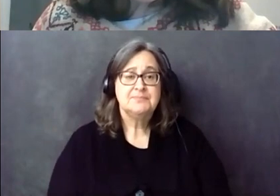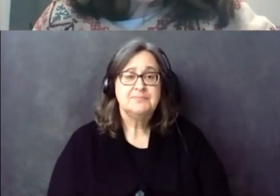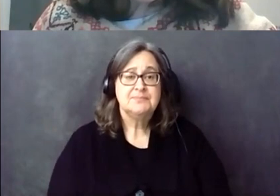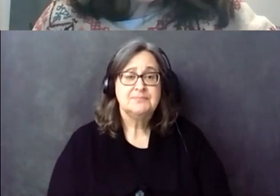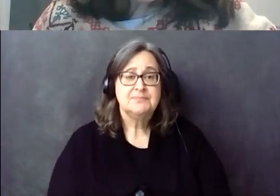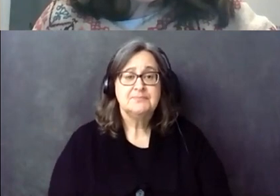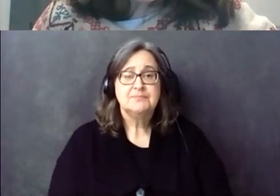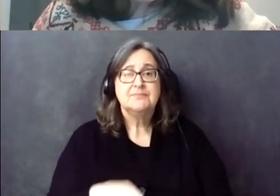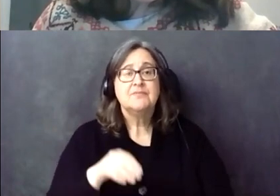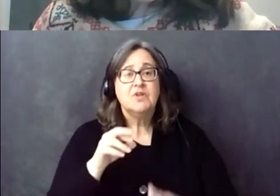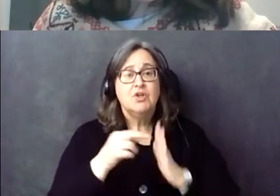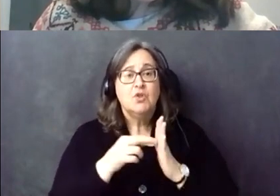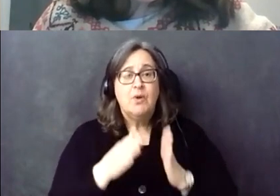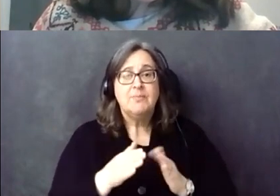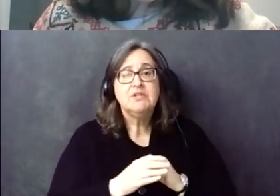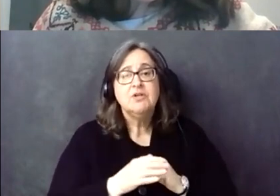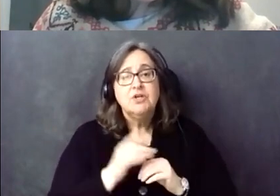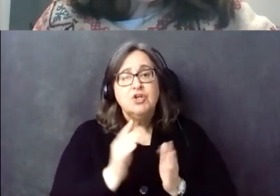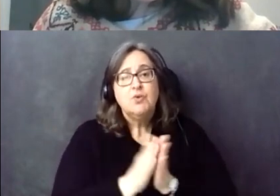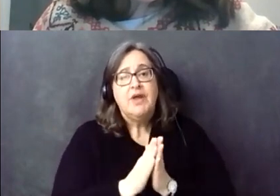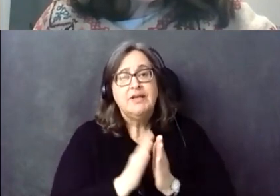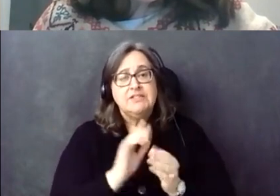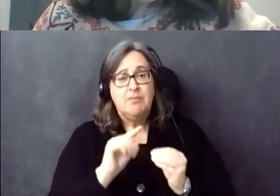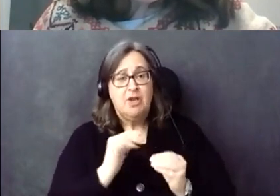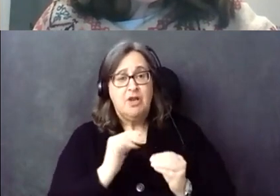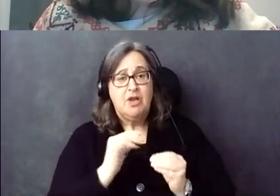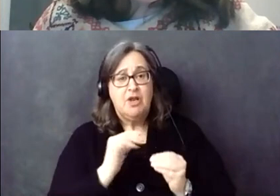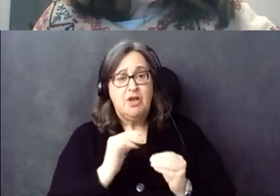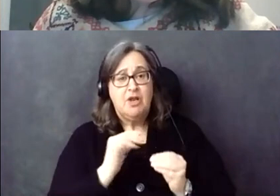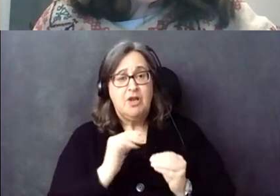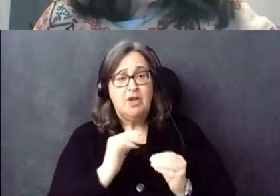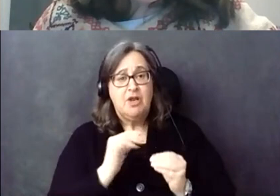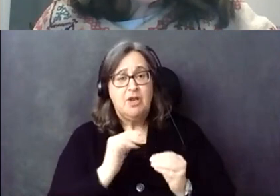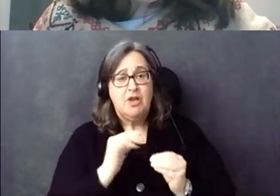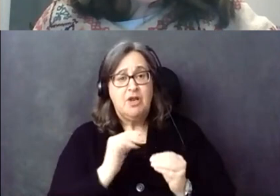So you had asked a question about our commitment to protecting